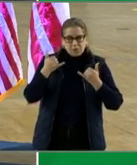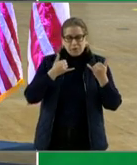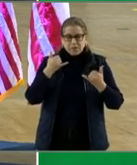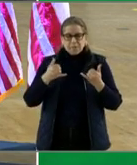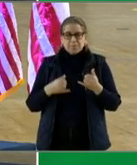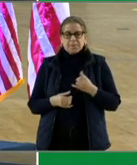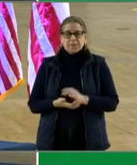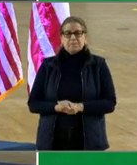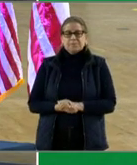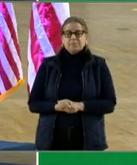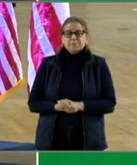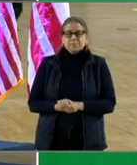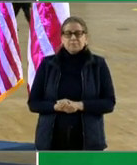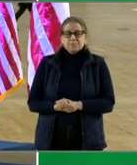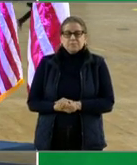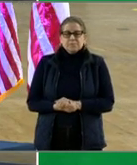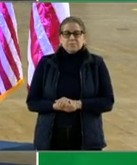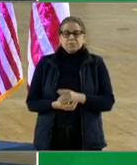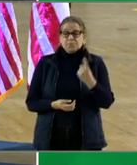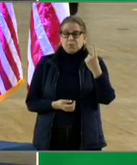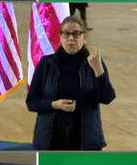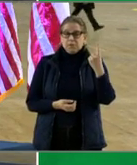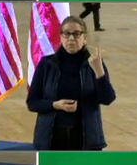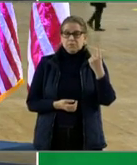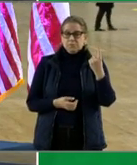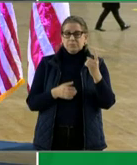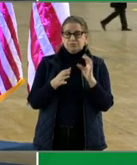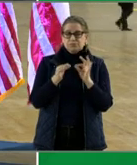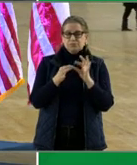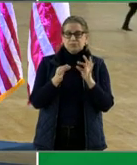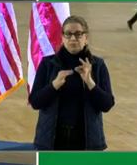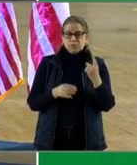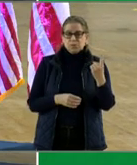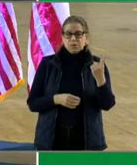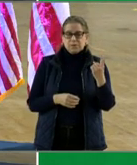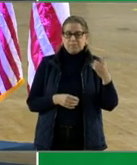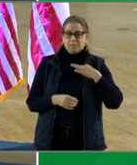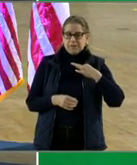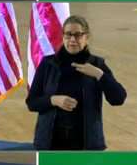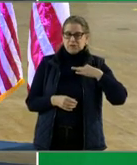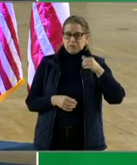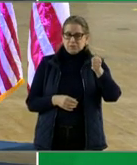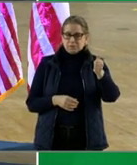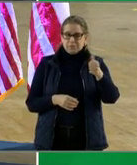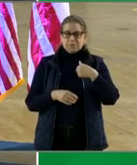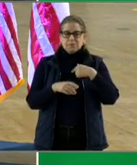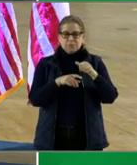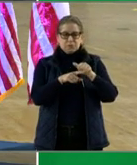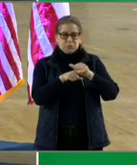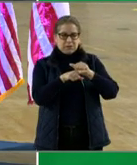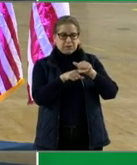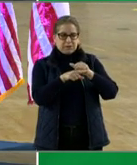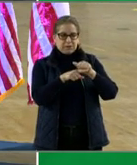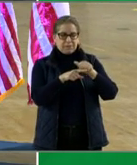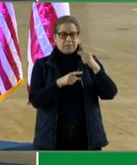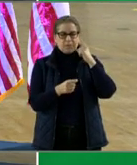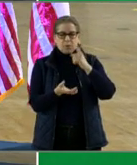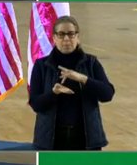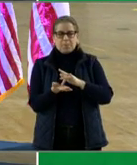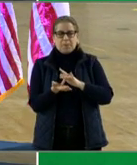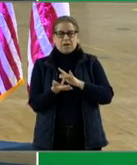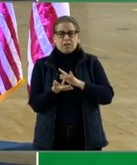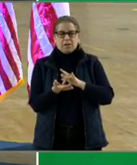person said on that call, I volunteered and I've been trained for the Medical Reserve Corps. When can I